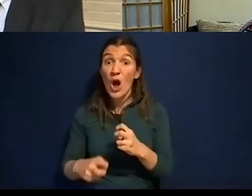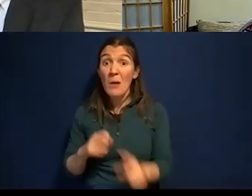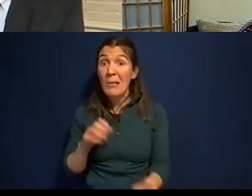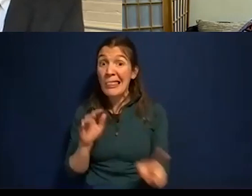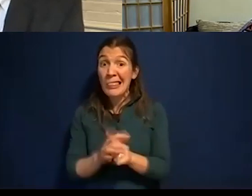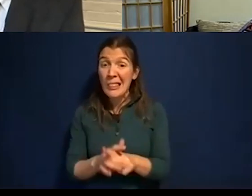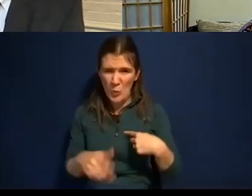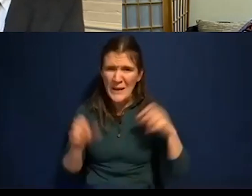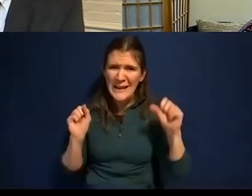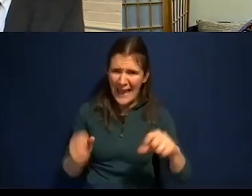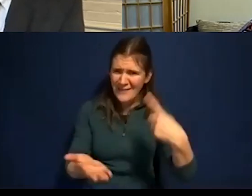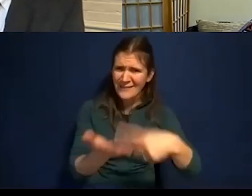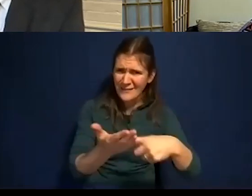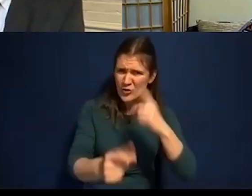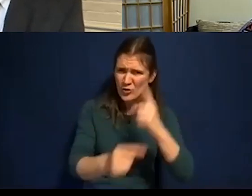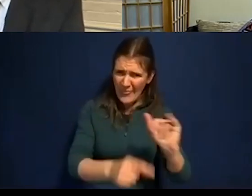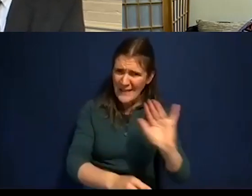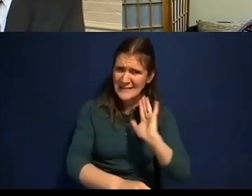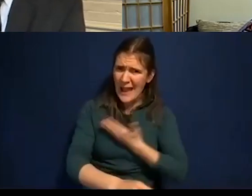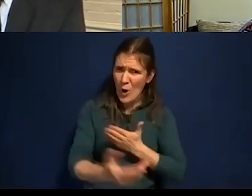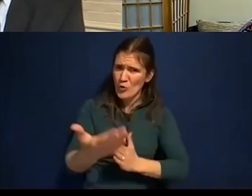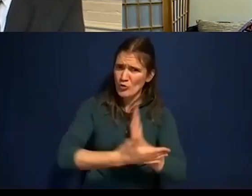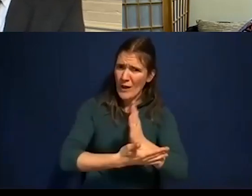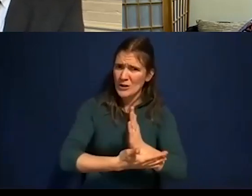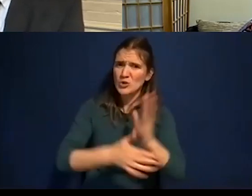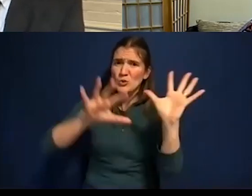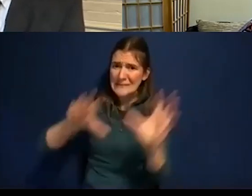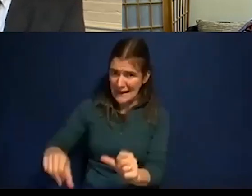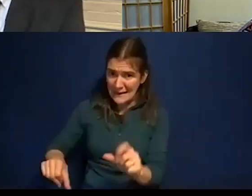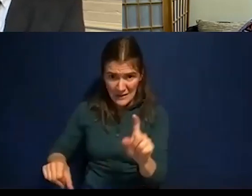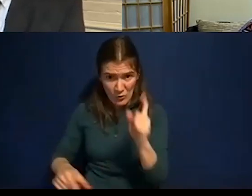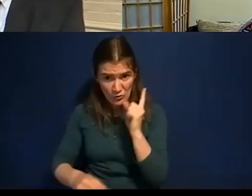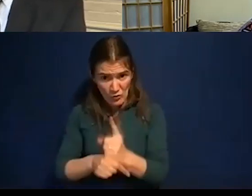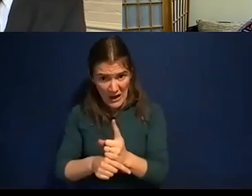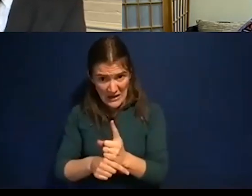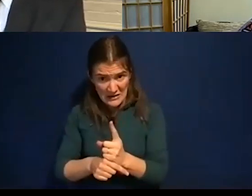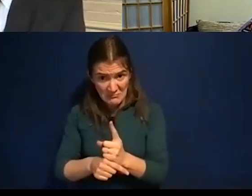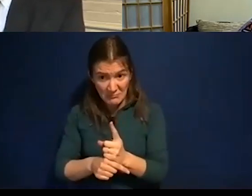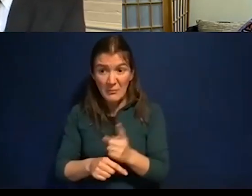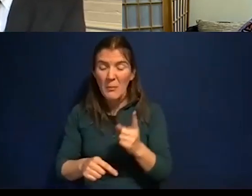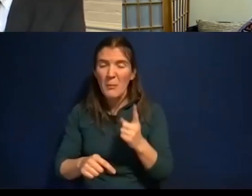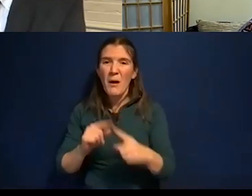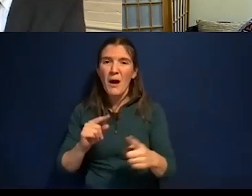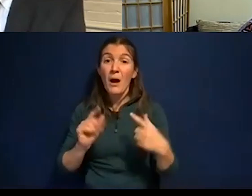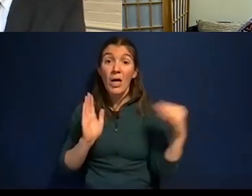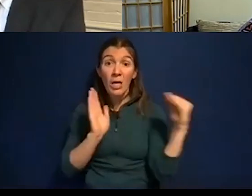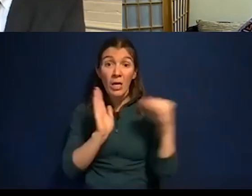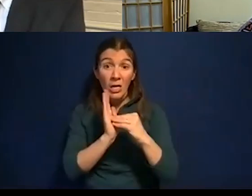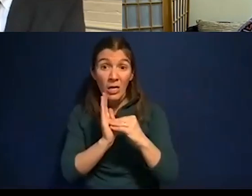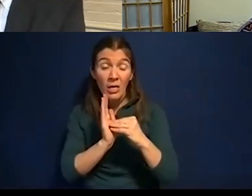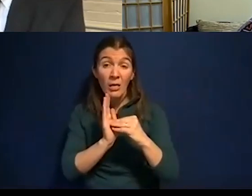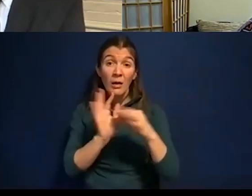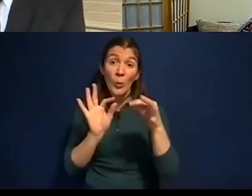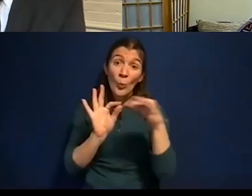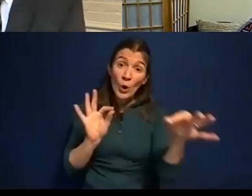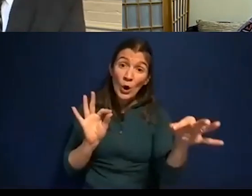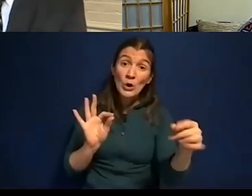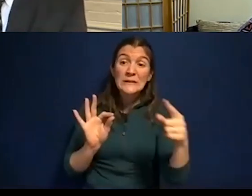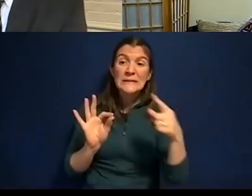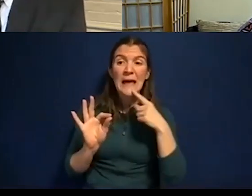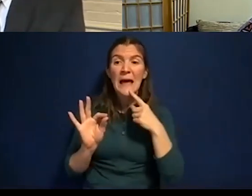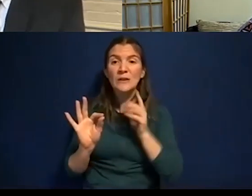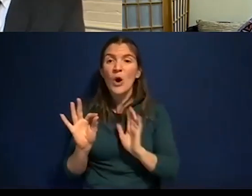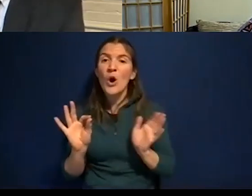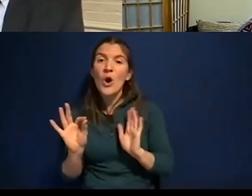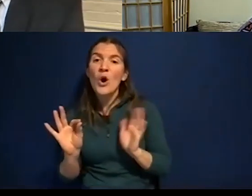we would fully be in our powers to remove the sculpture. But to build in something like that, that sort of suggests that